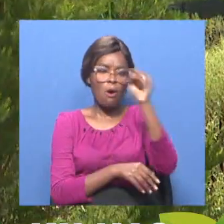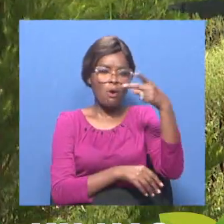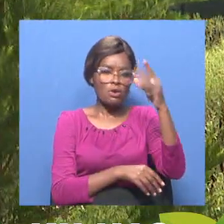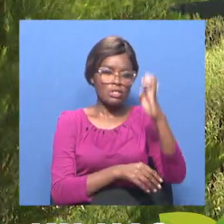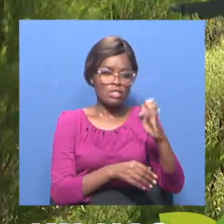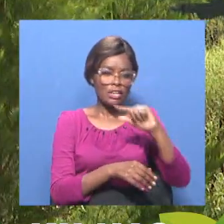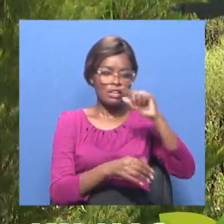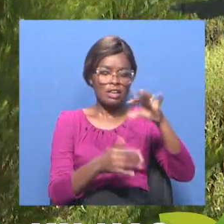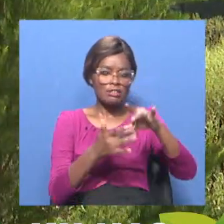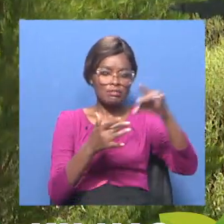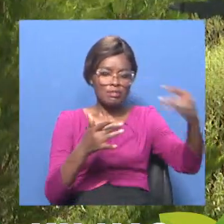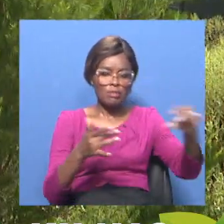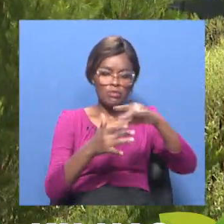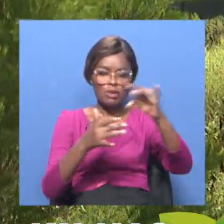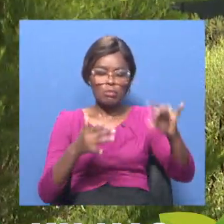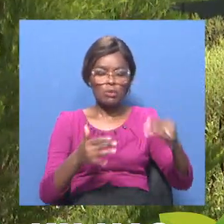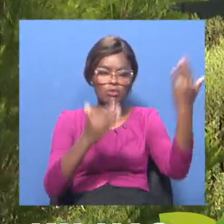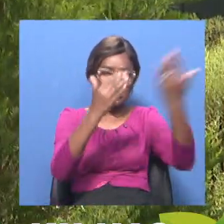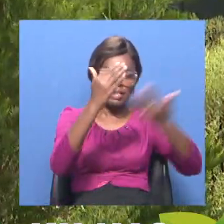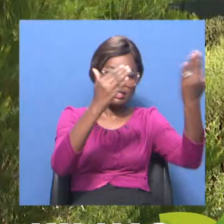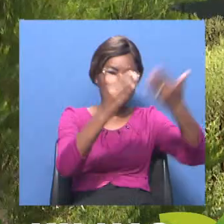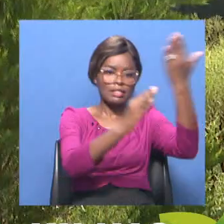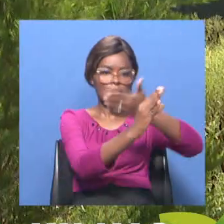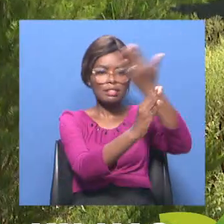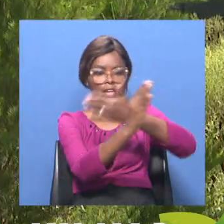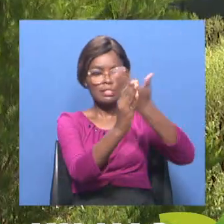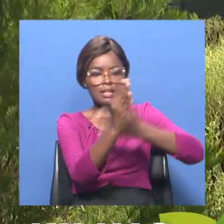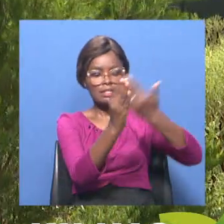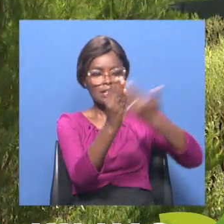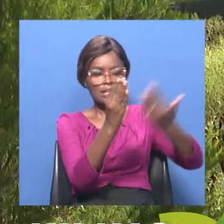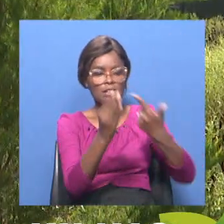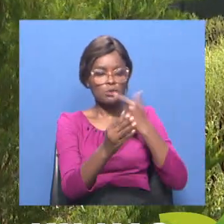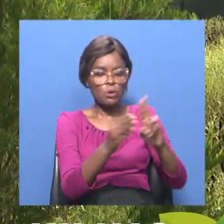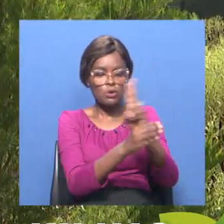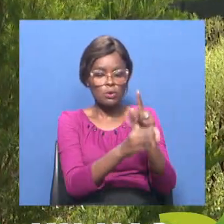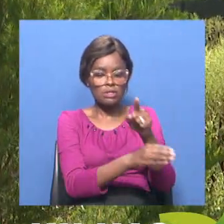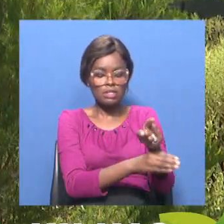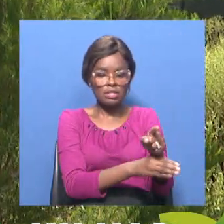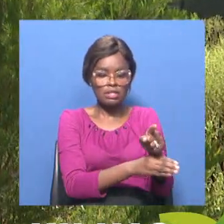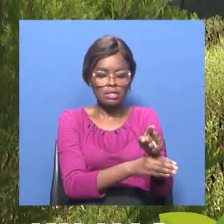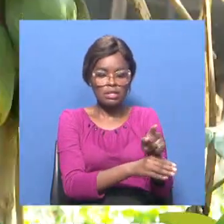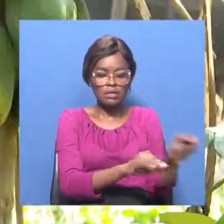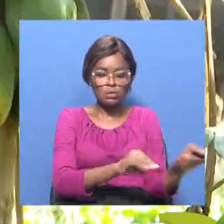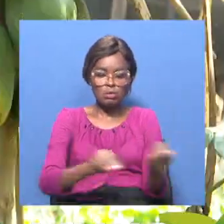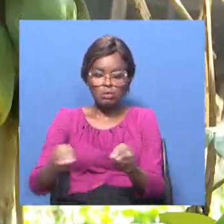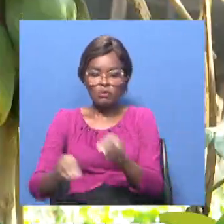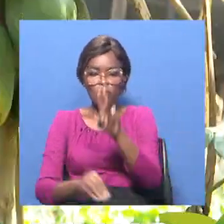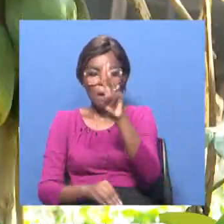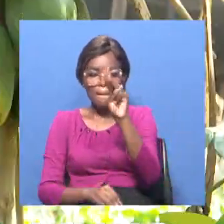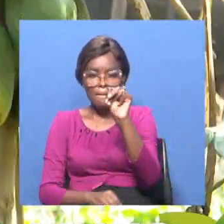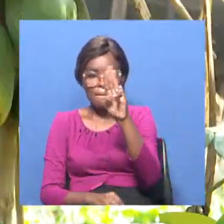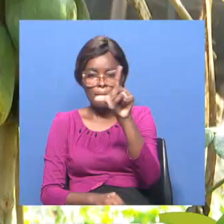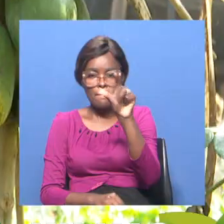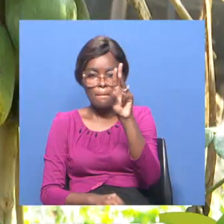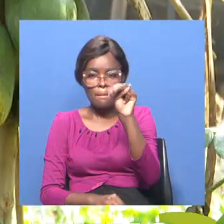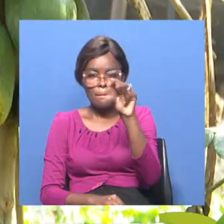more pruning to ensure we use the pruned leaves as mulching. So we do more of